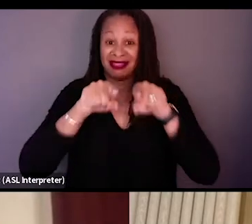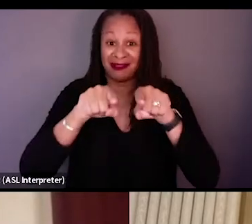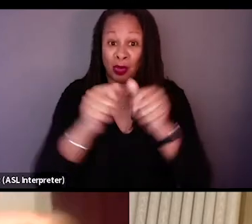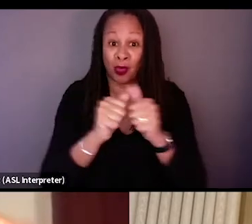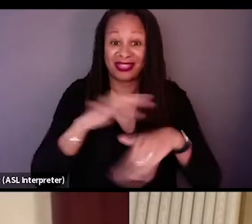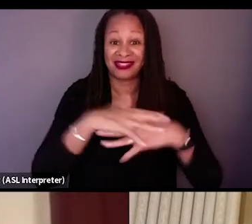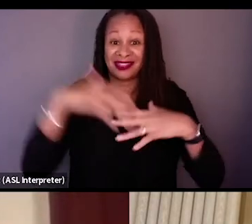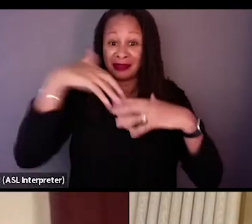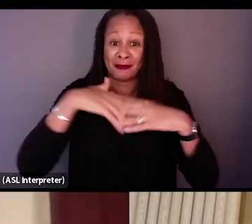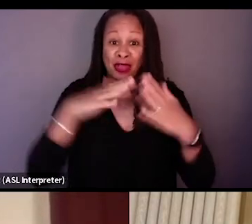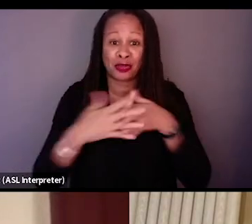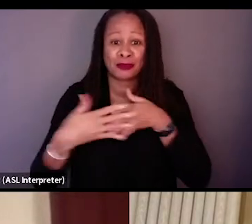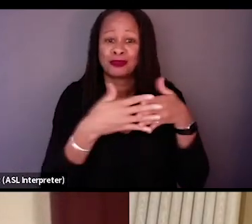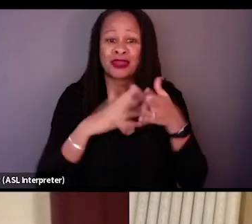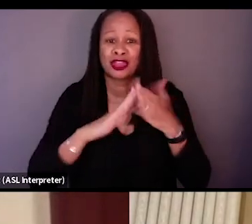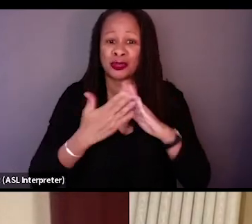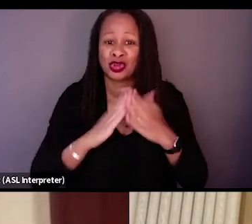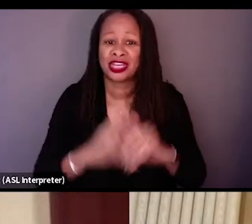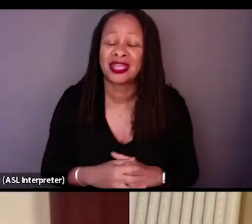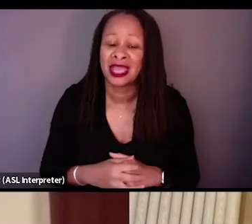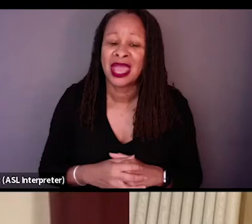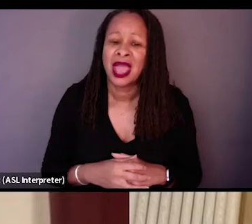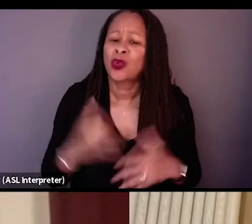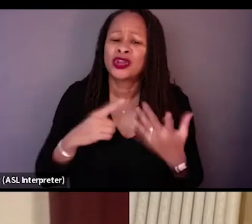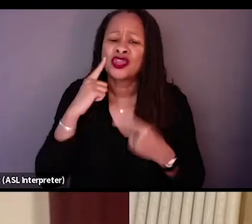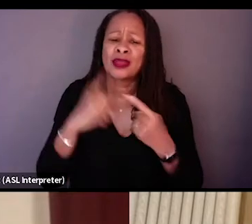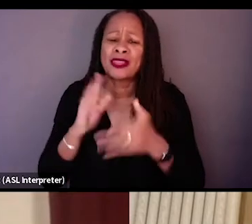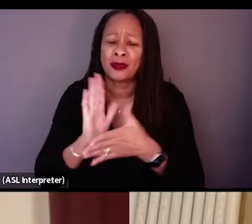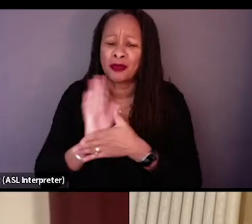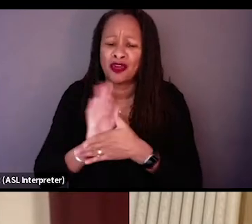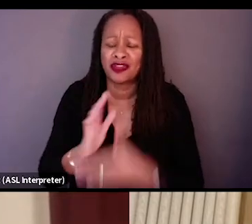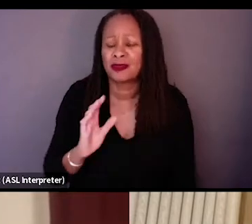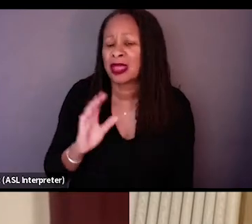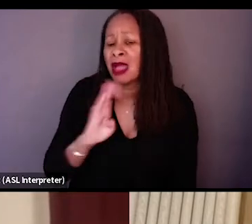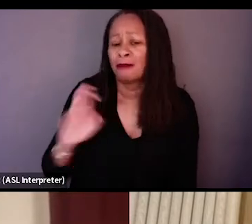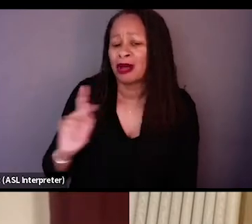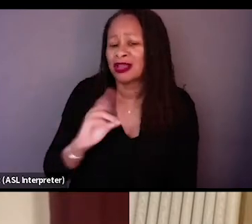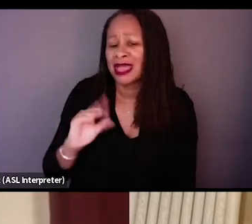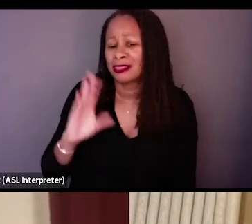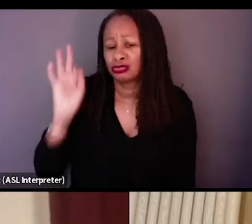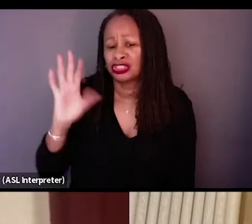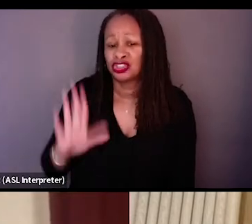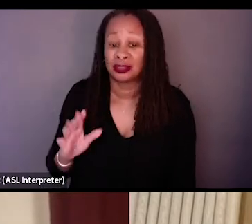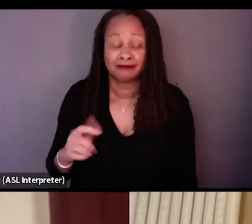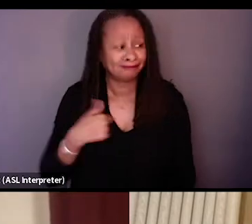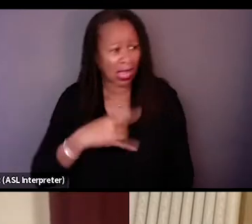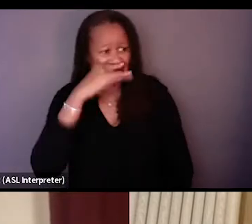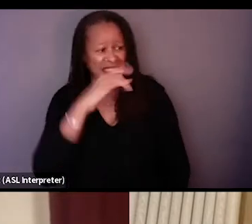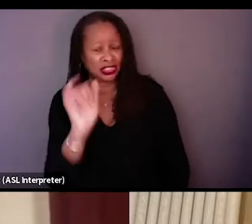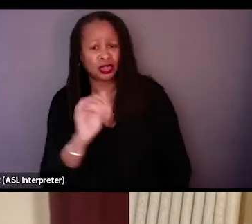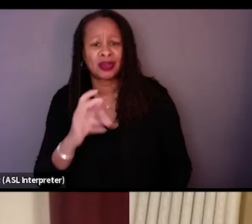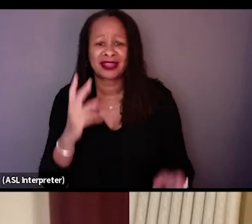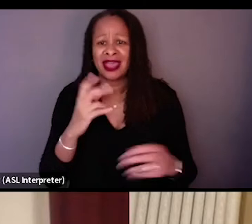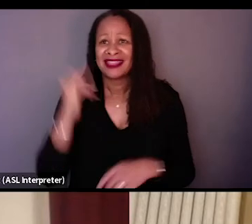And what are your thoughts about Buck and the Preacher? How did you take it at the time? Gee, I was a kid too, but obviously in retrospect, the idea of a Black cowboy